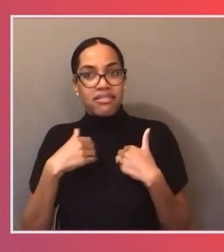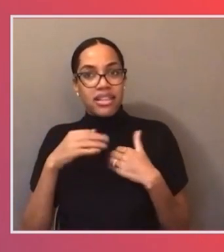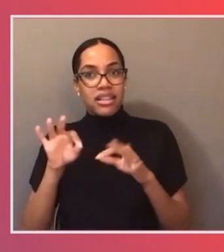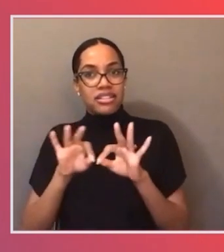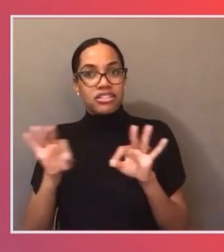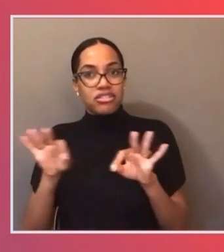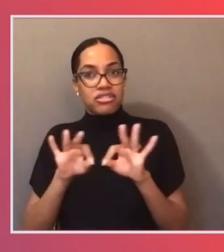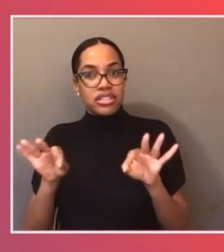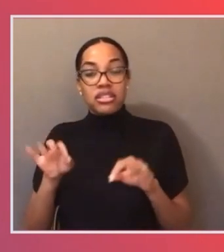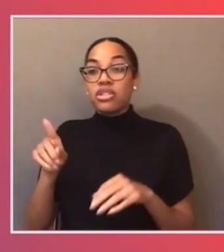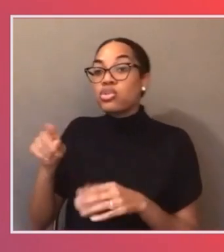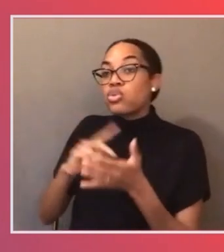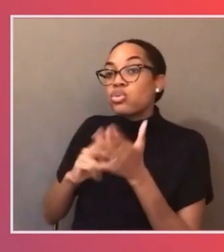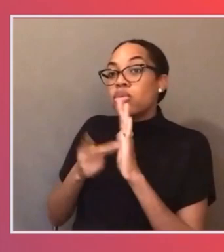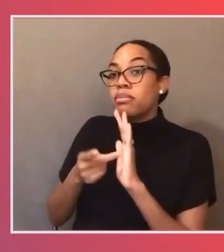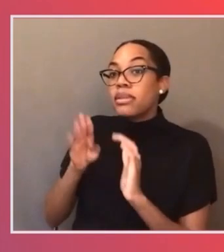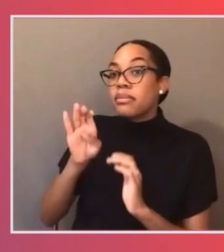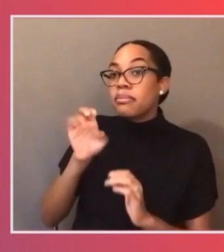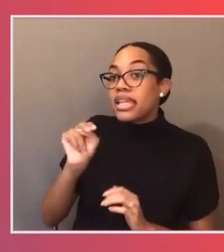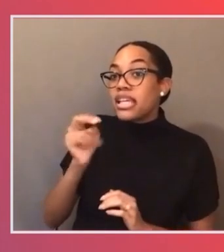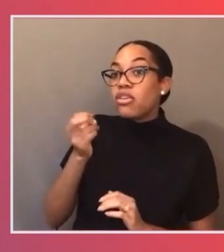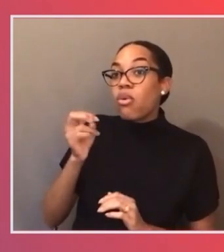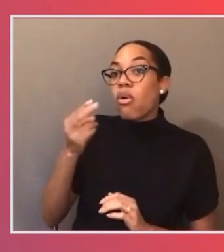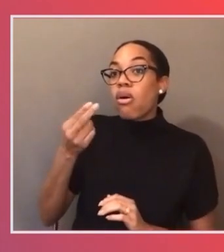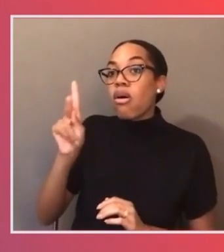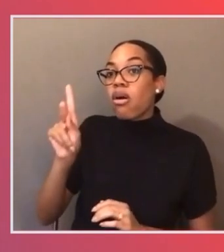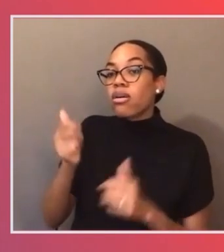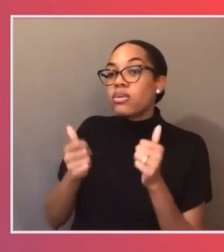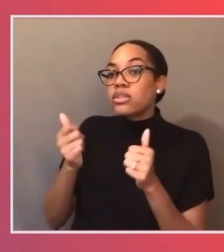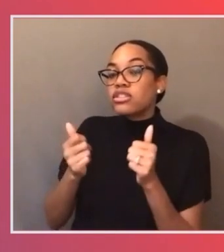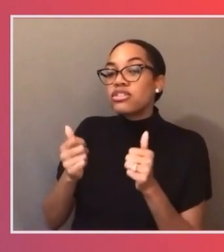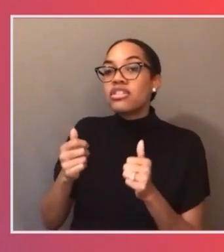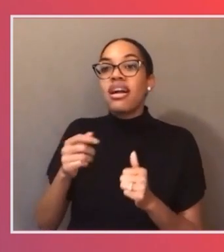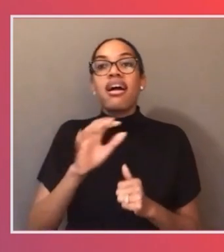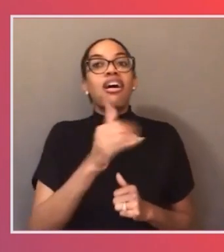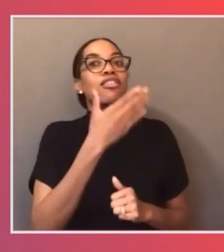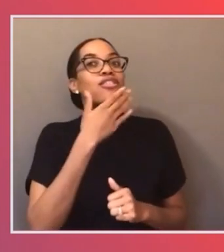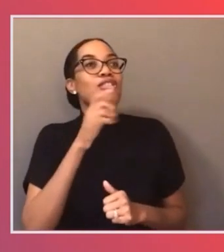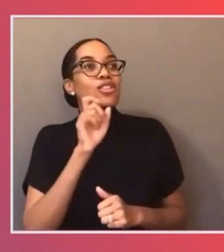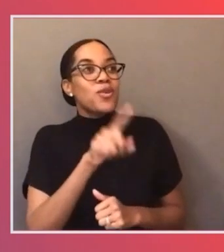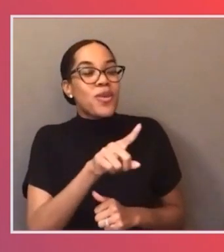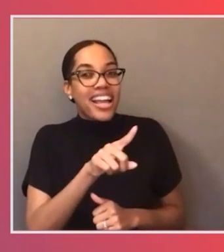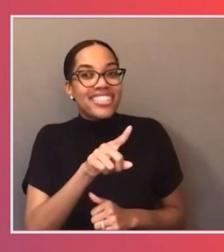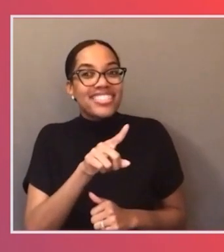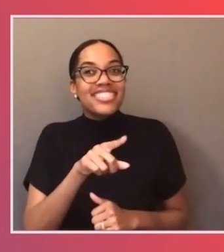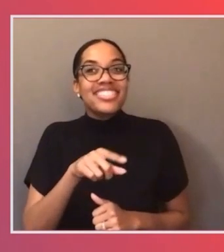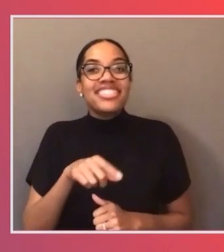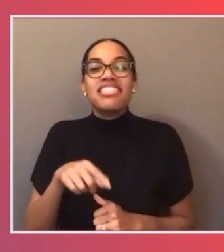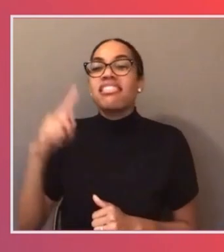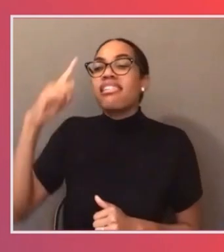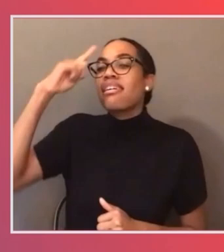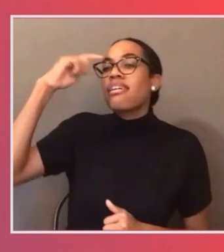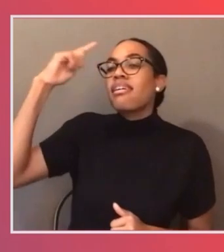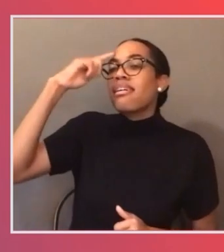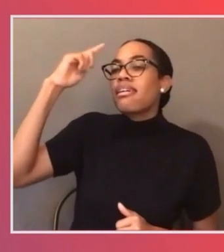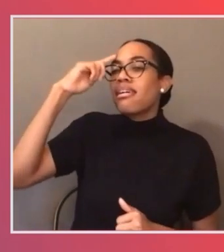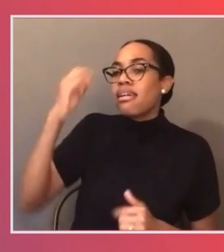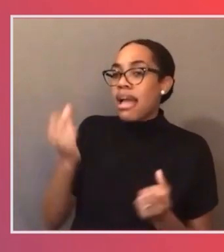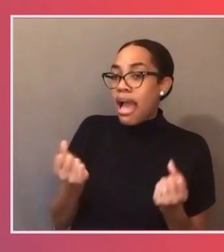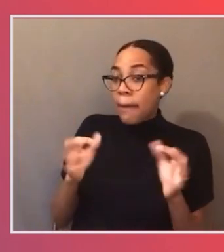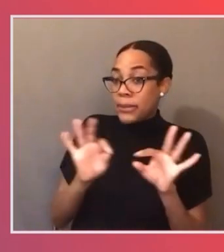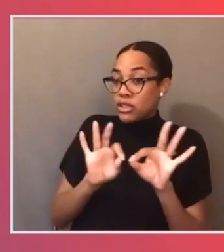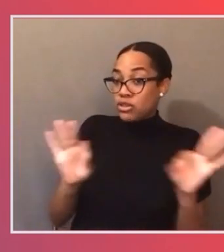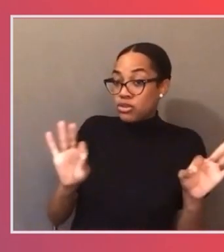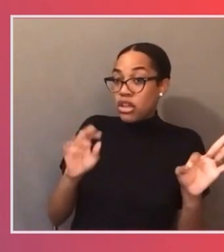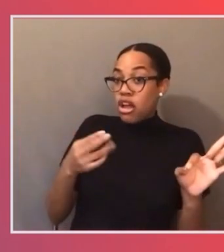Scarlett. Yeah, That's good a She, answer. That's I agree. not right. I That- agree. That feels like a trick question to me. Question. It